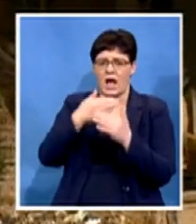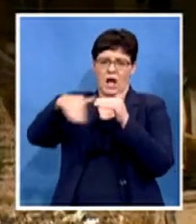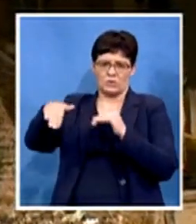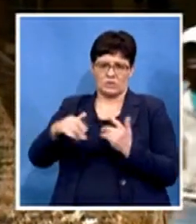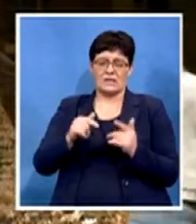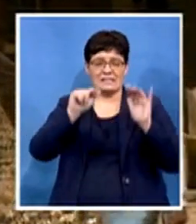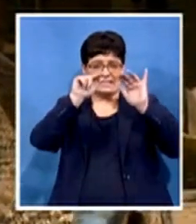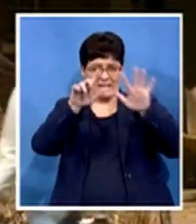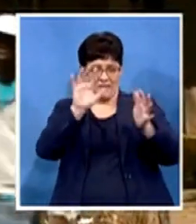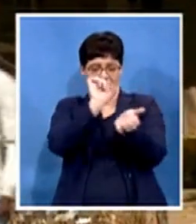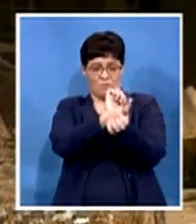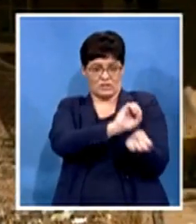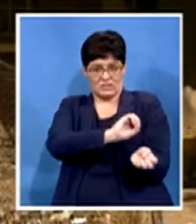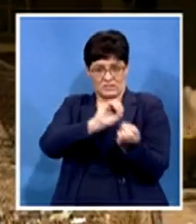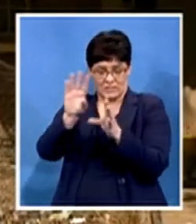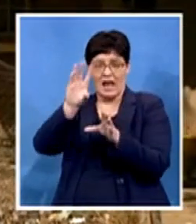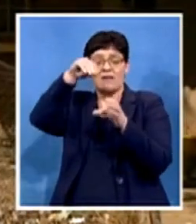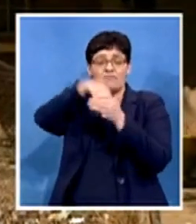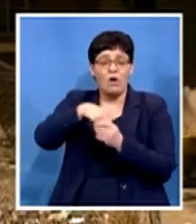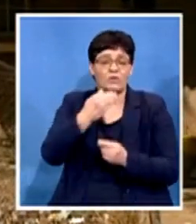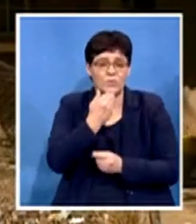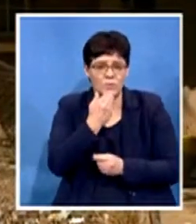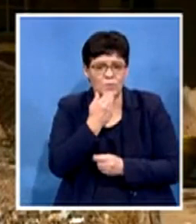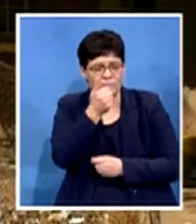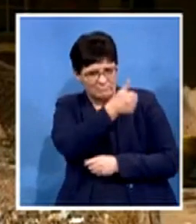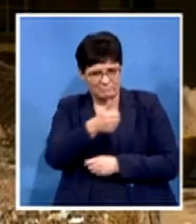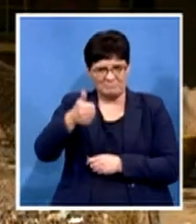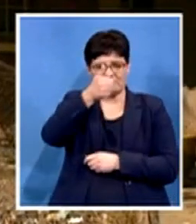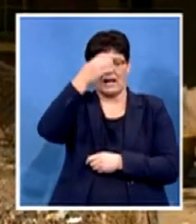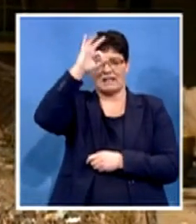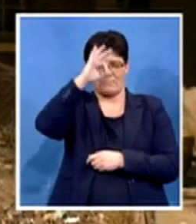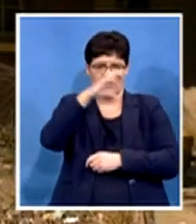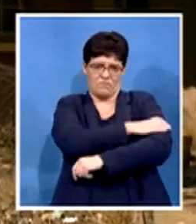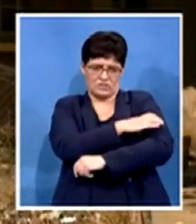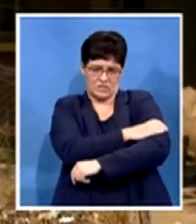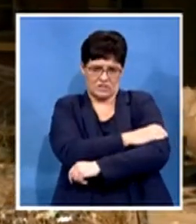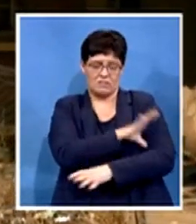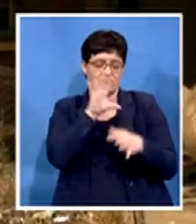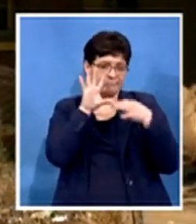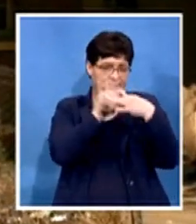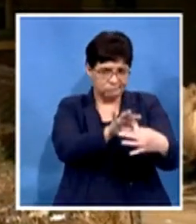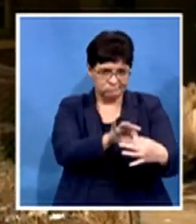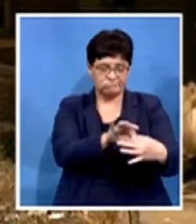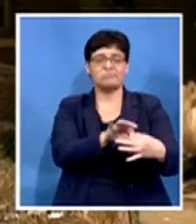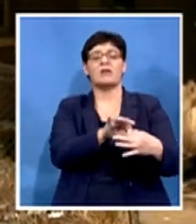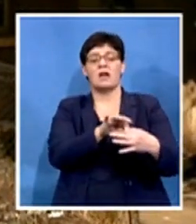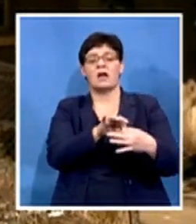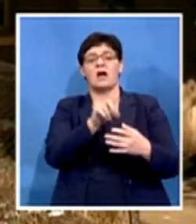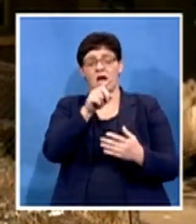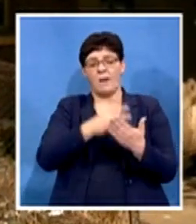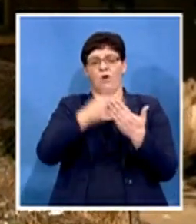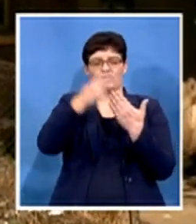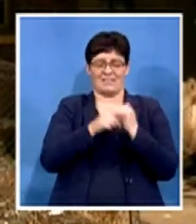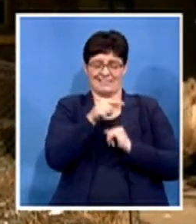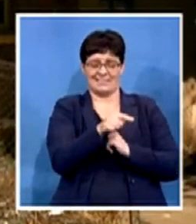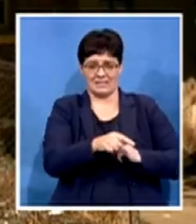including some government officials related to the asbestos saga. And we are also here again just to